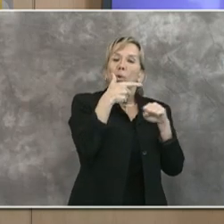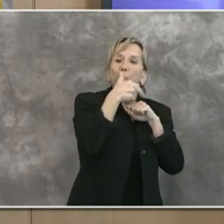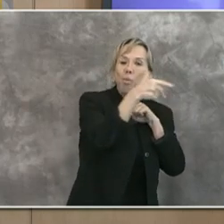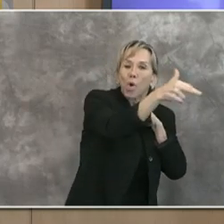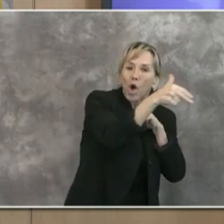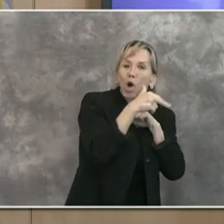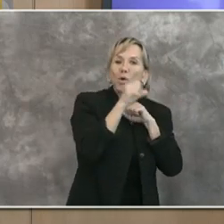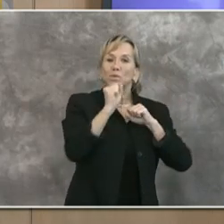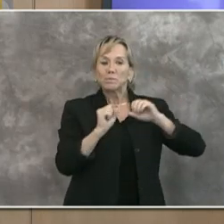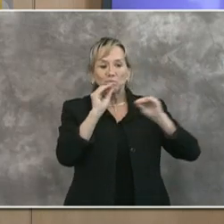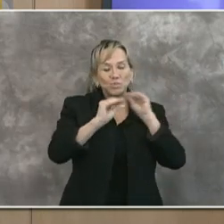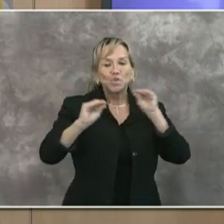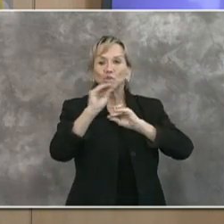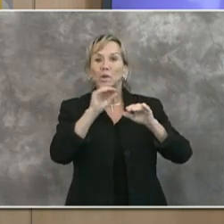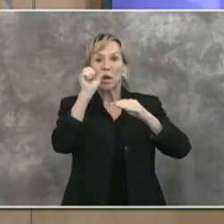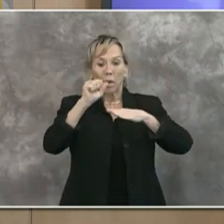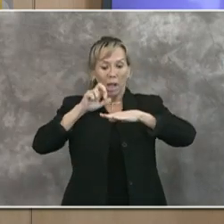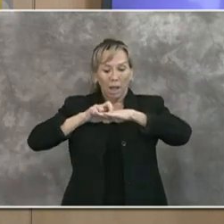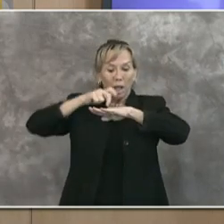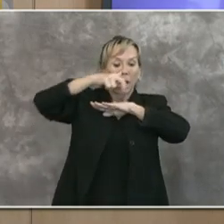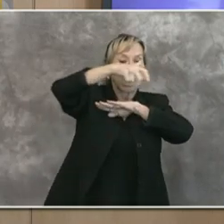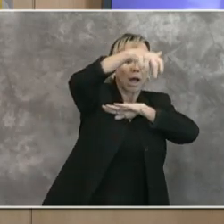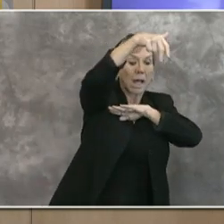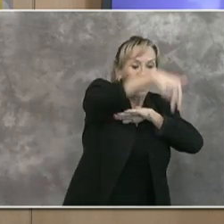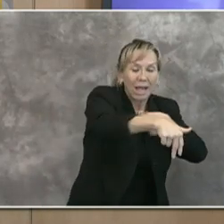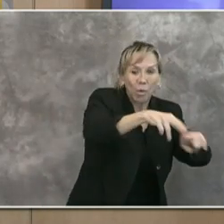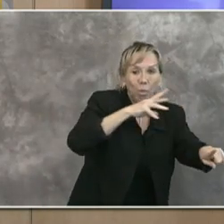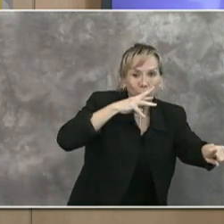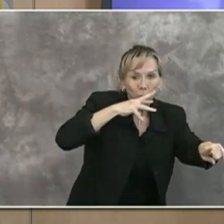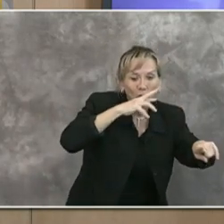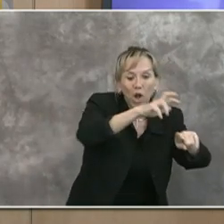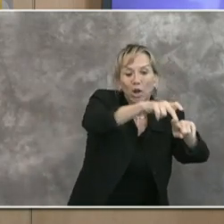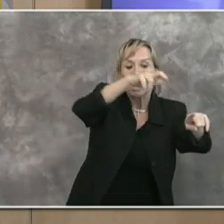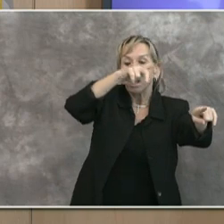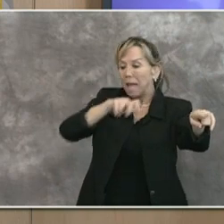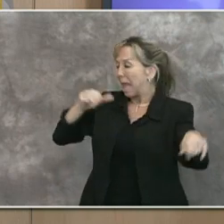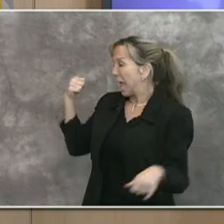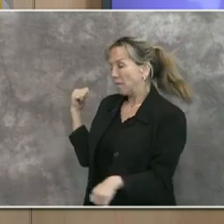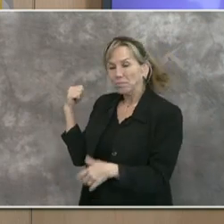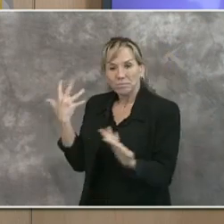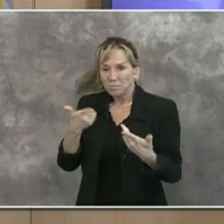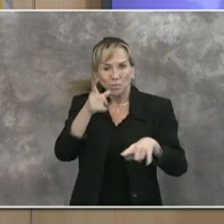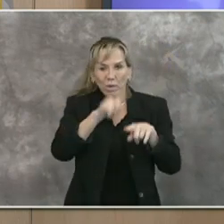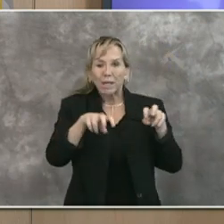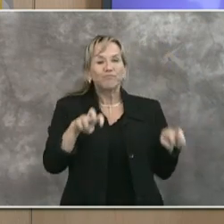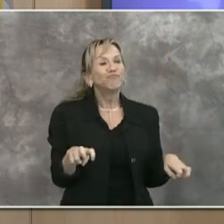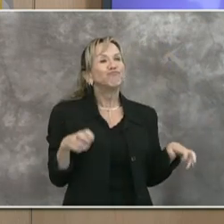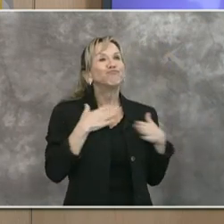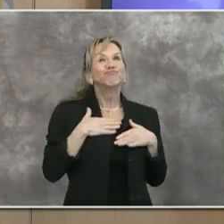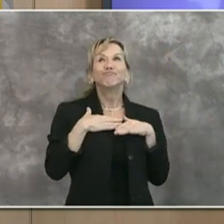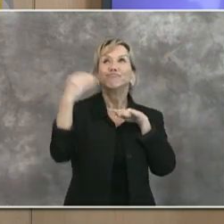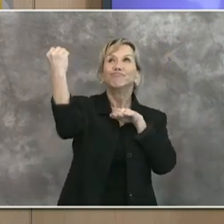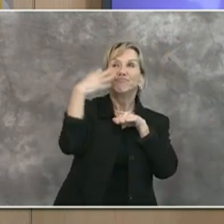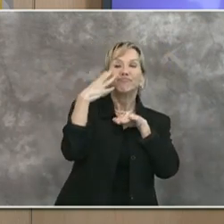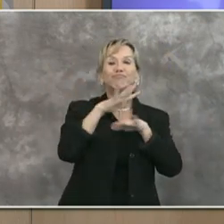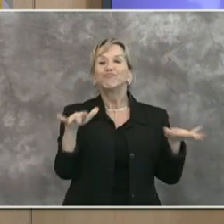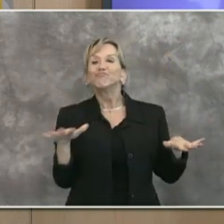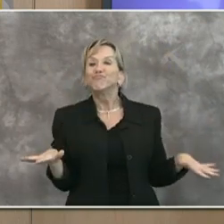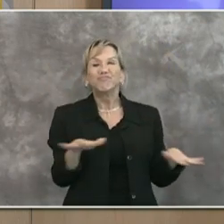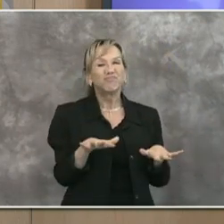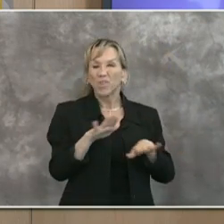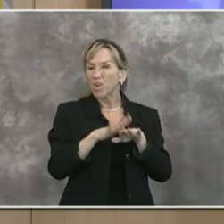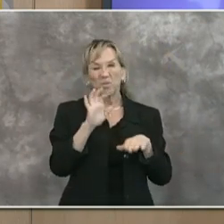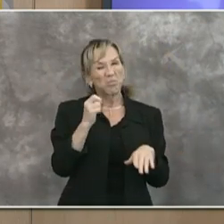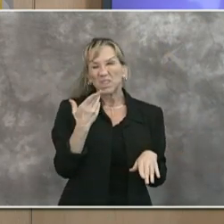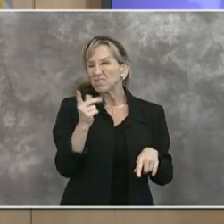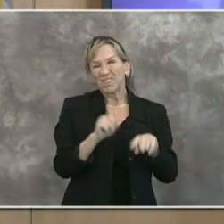You can get in the water, participate in water activities, and get out. But that is all you can do. As it relates to overcrowding, whether